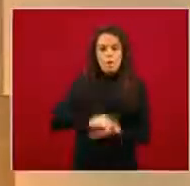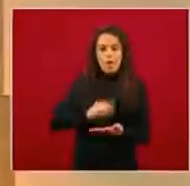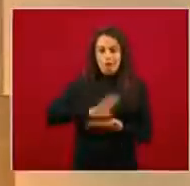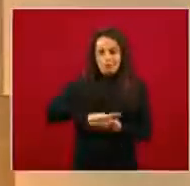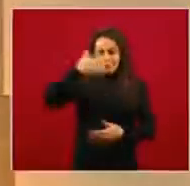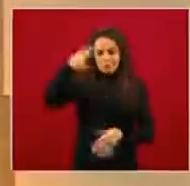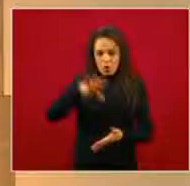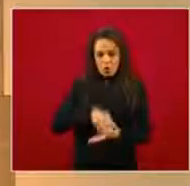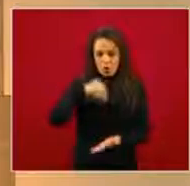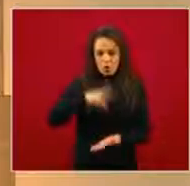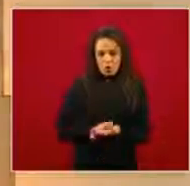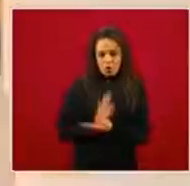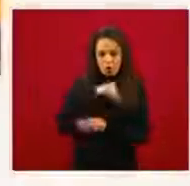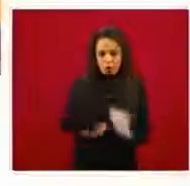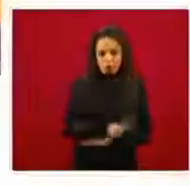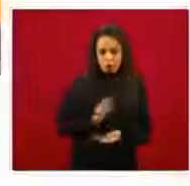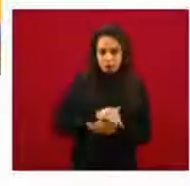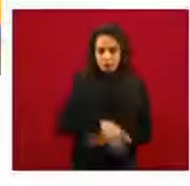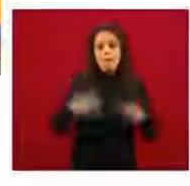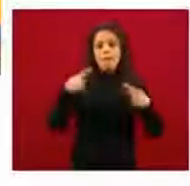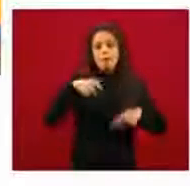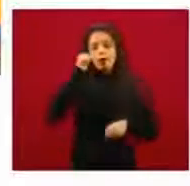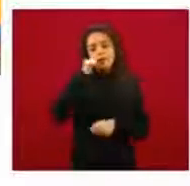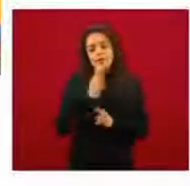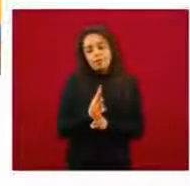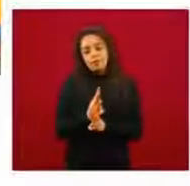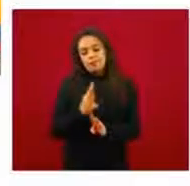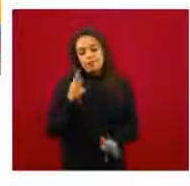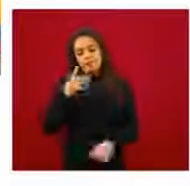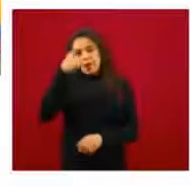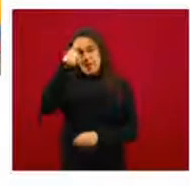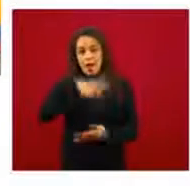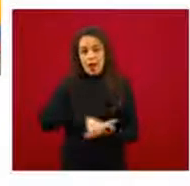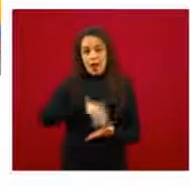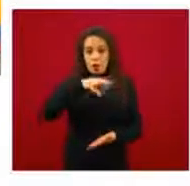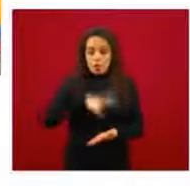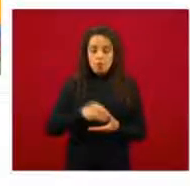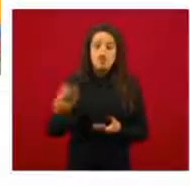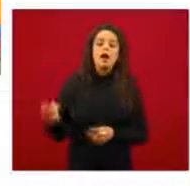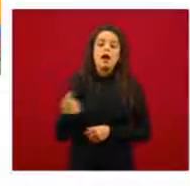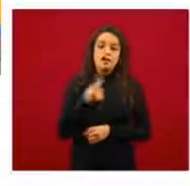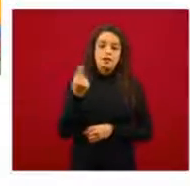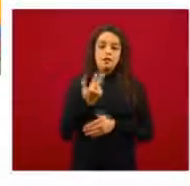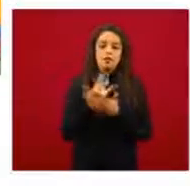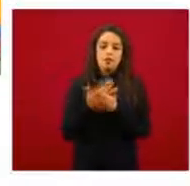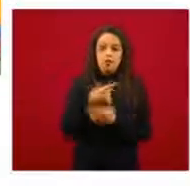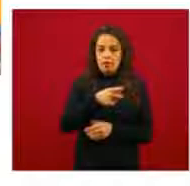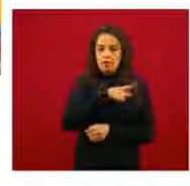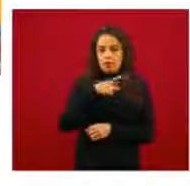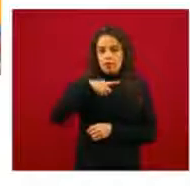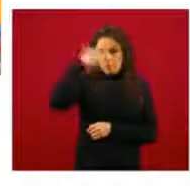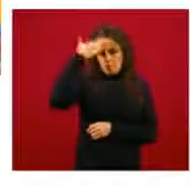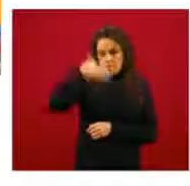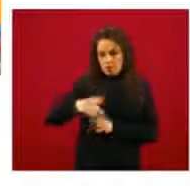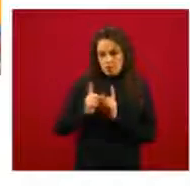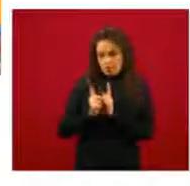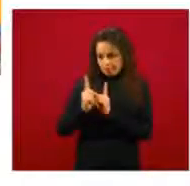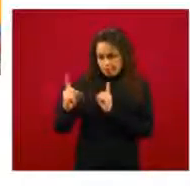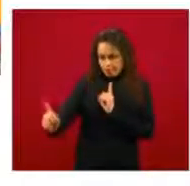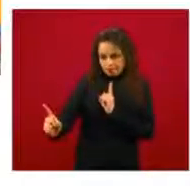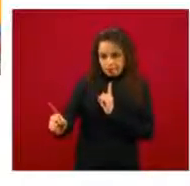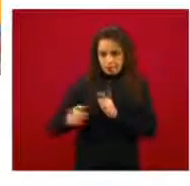for instance, a photocopy machine, because sometimes people is in a queue, and then we will need to have clear marks